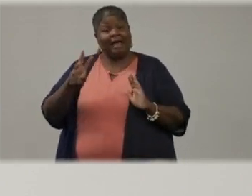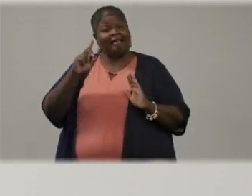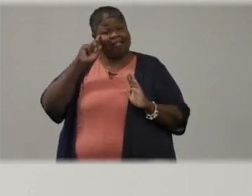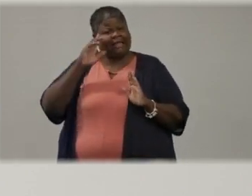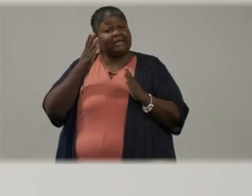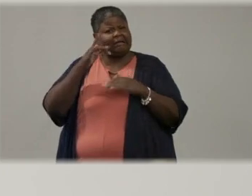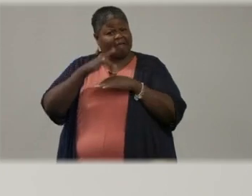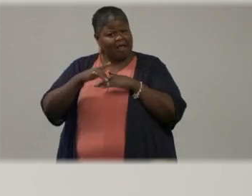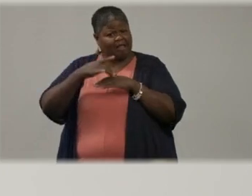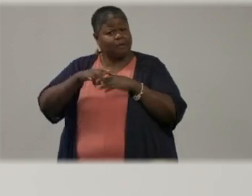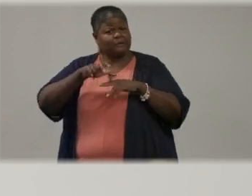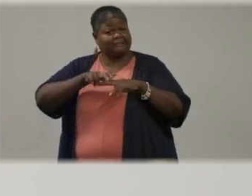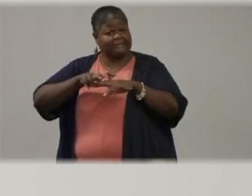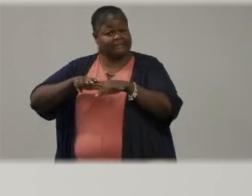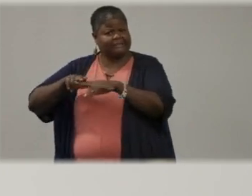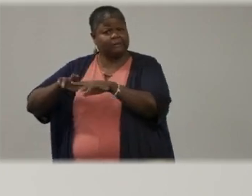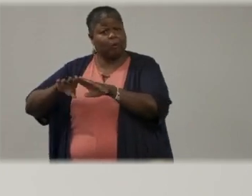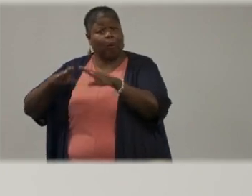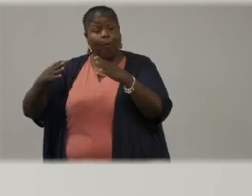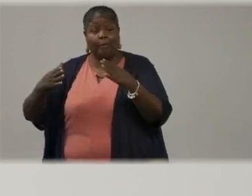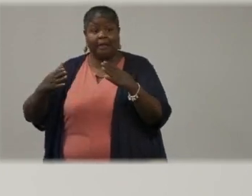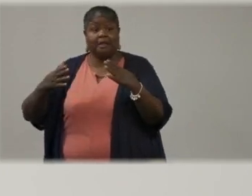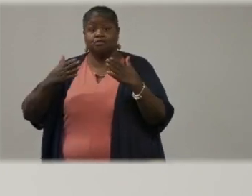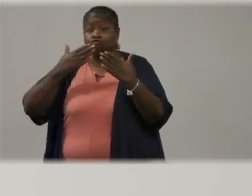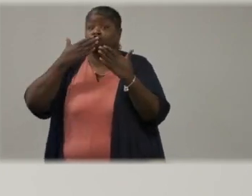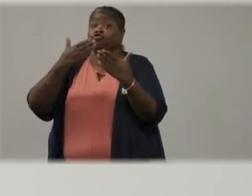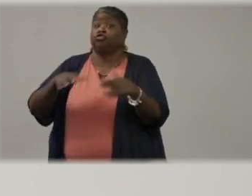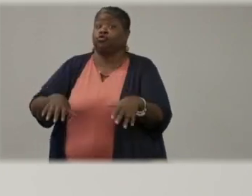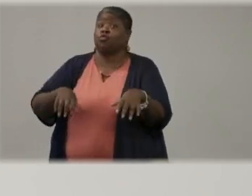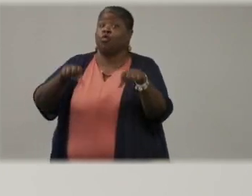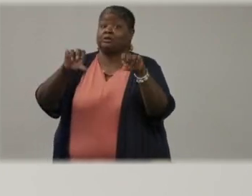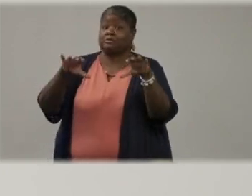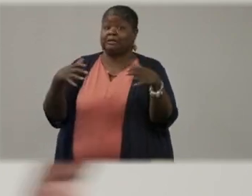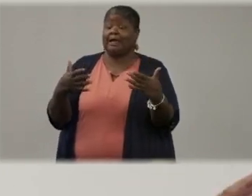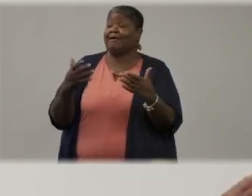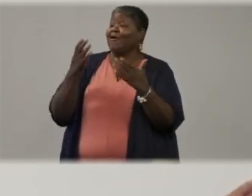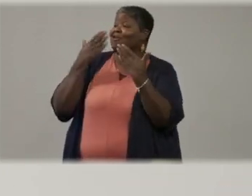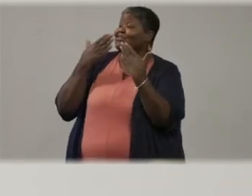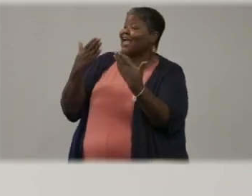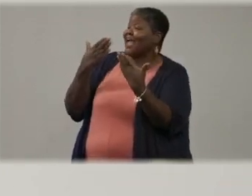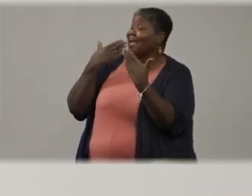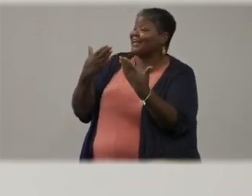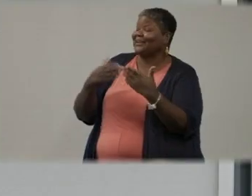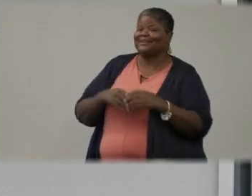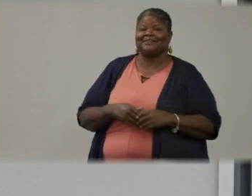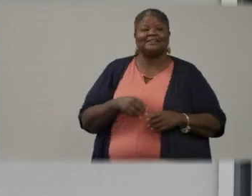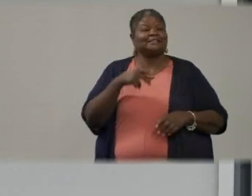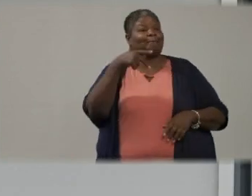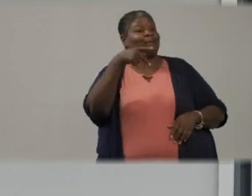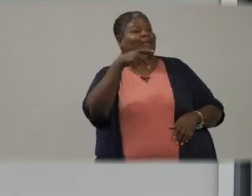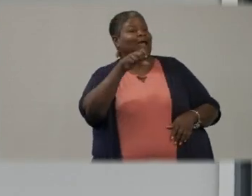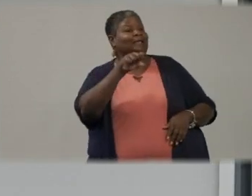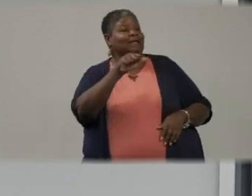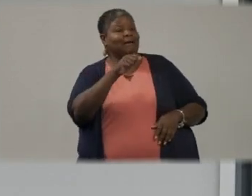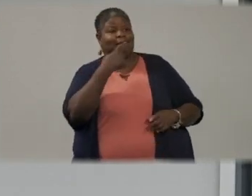open, and it's a very, very good course to take. So just Awesome. Thank not you, a Joseph. question, just PSA.